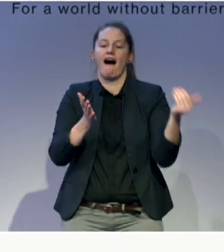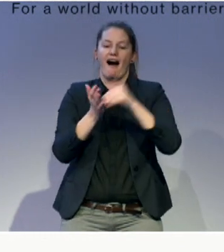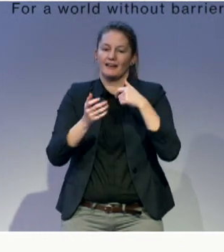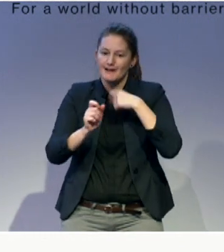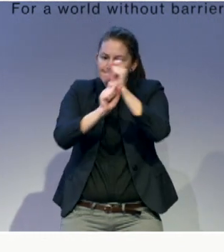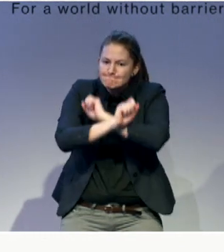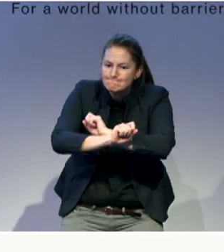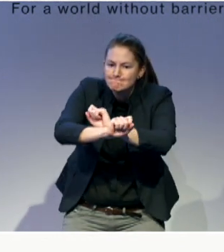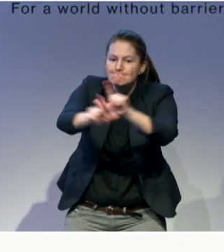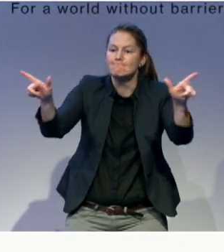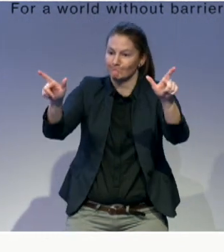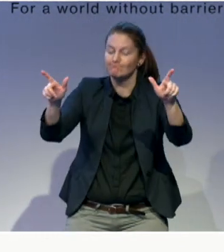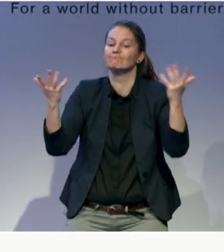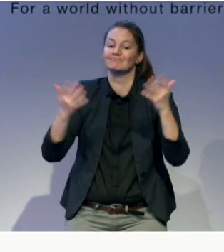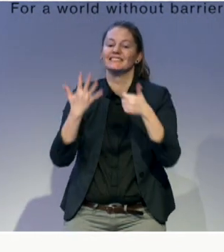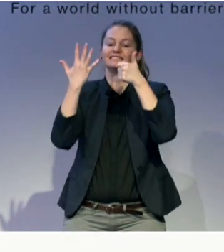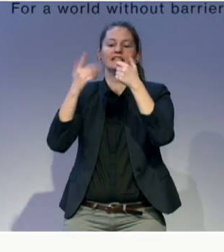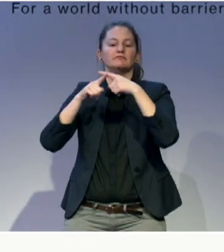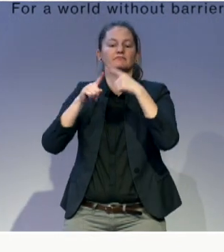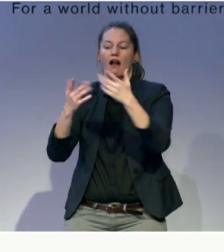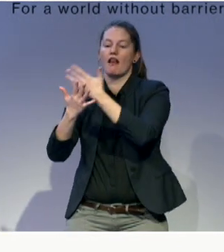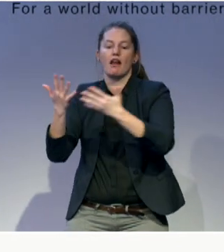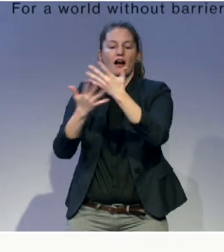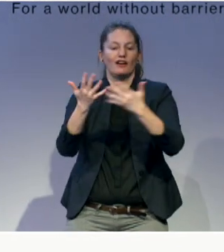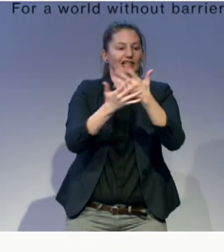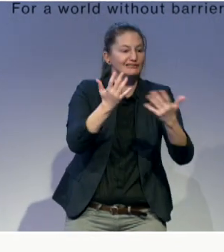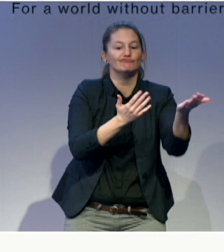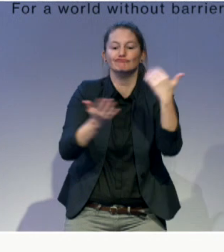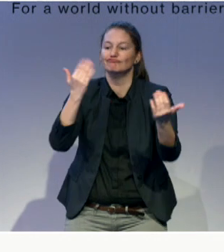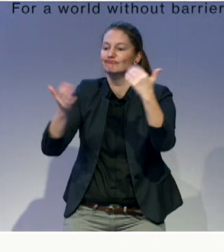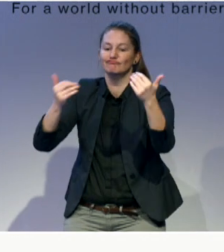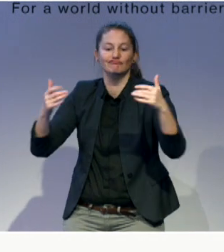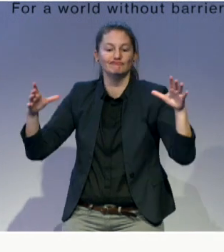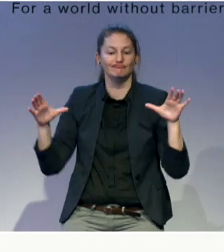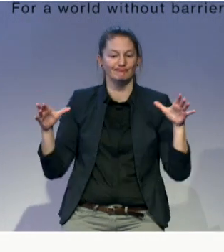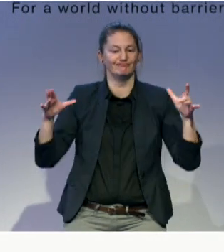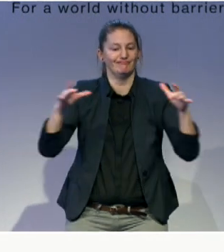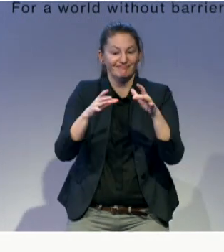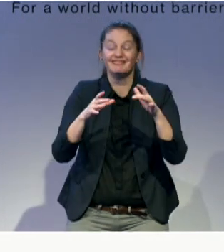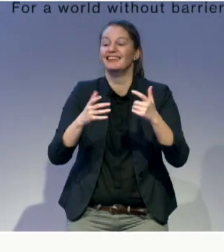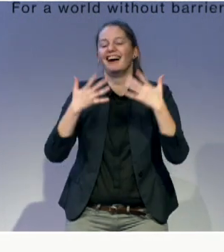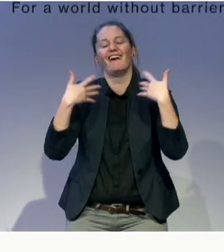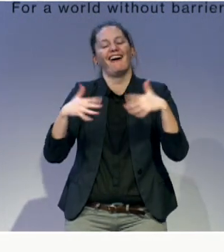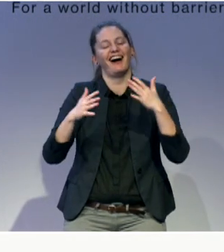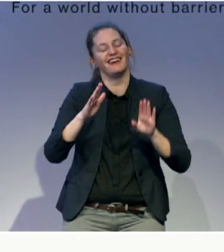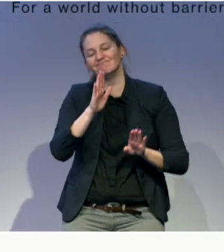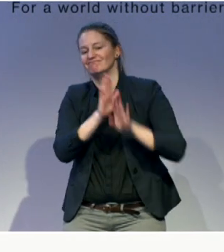no less. It was highly successful, and the result, we received